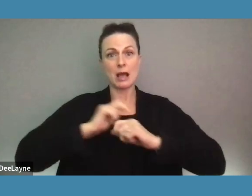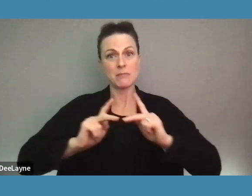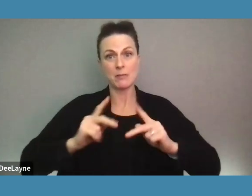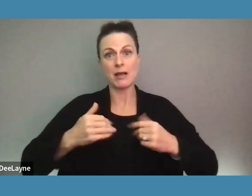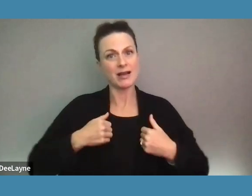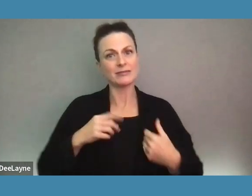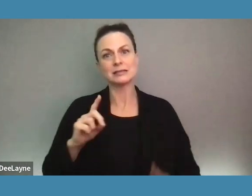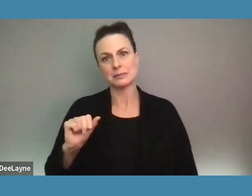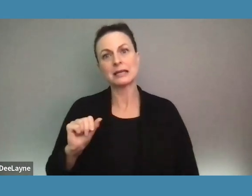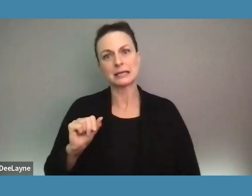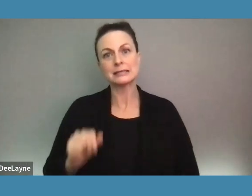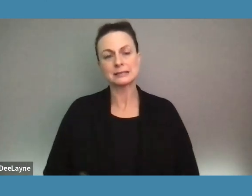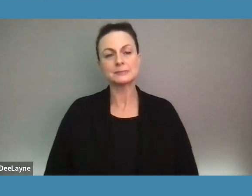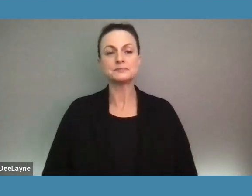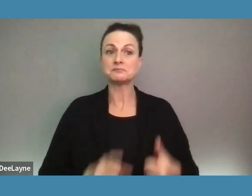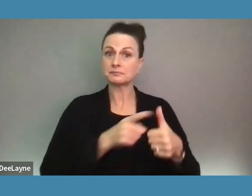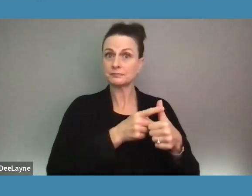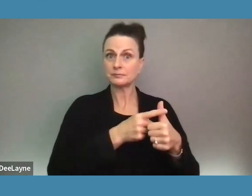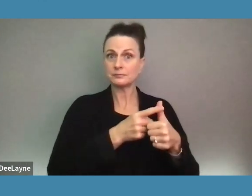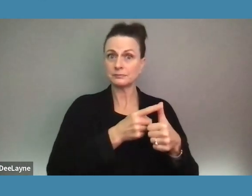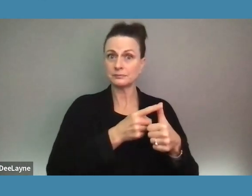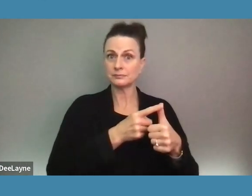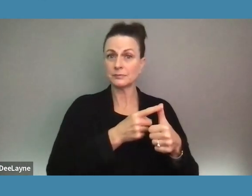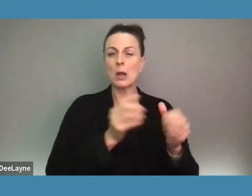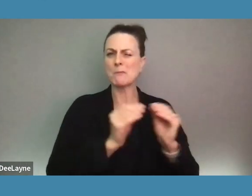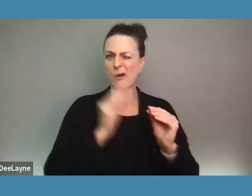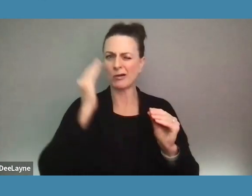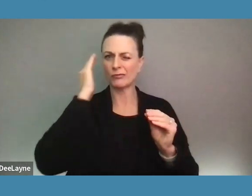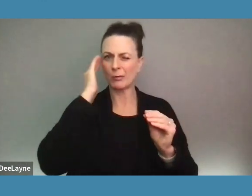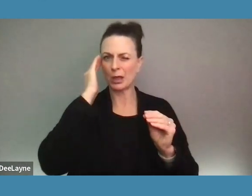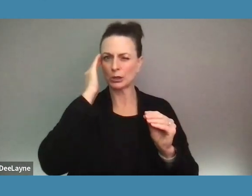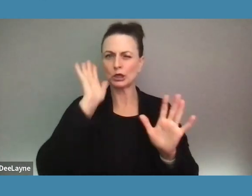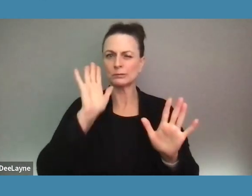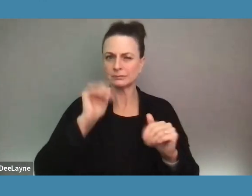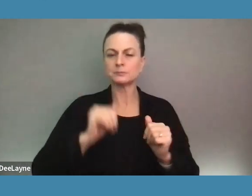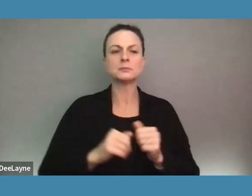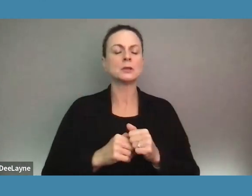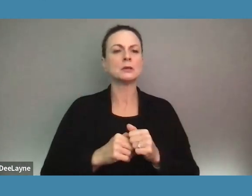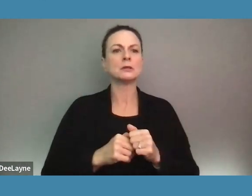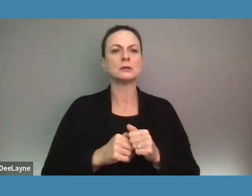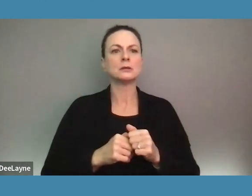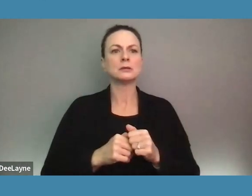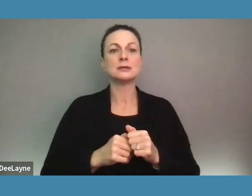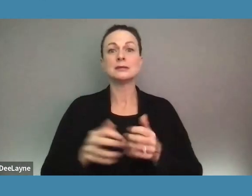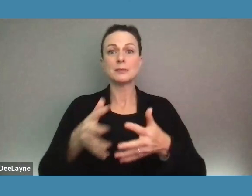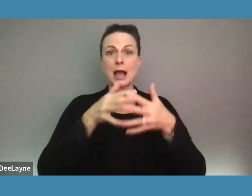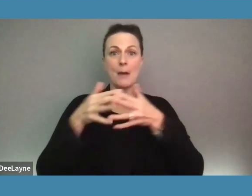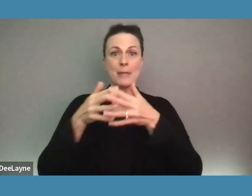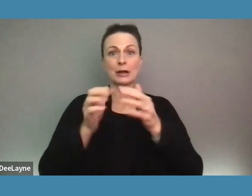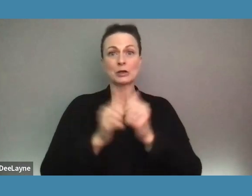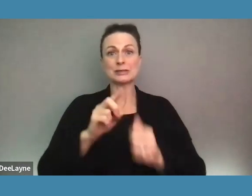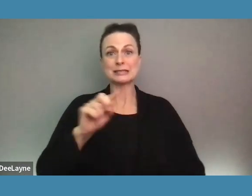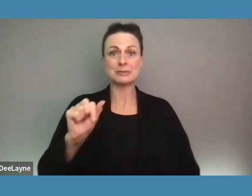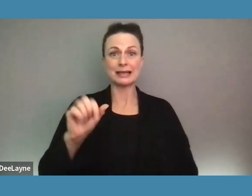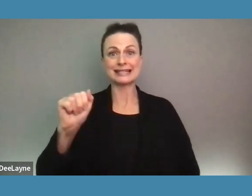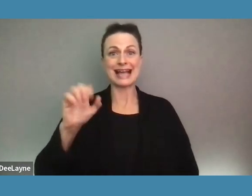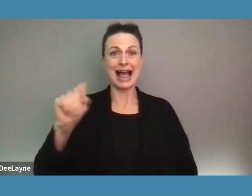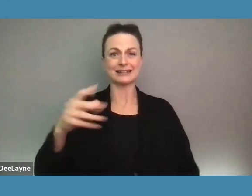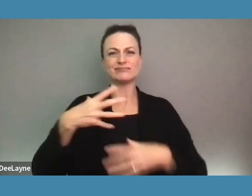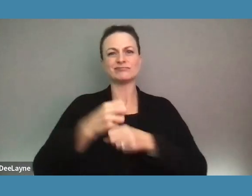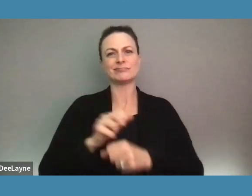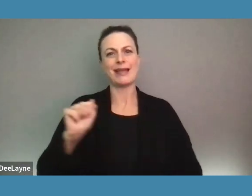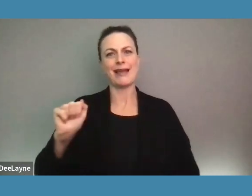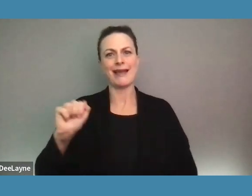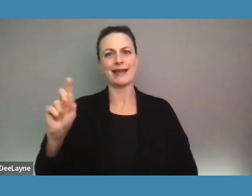with disabilities. The first that we may be more familiar with is the Americans with Disabilities Act,